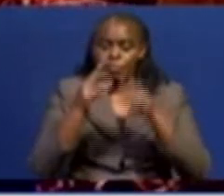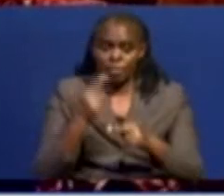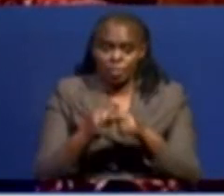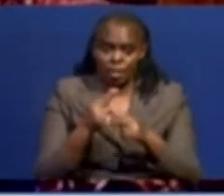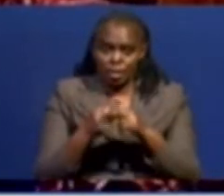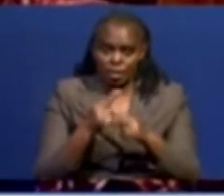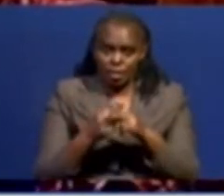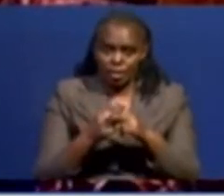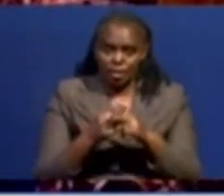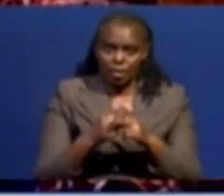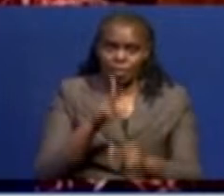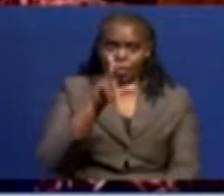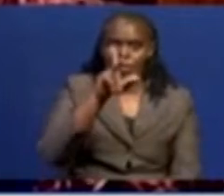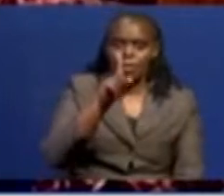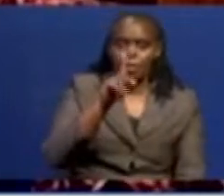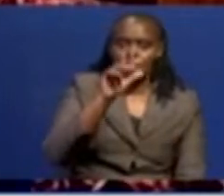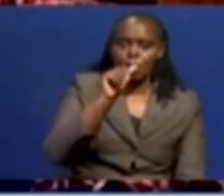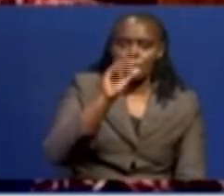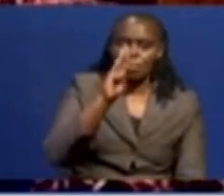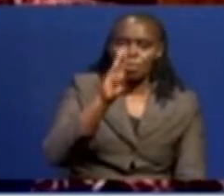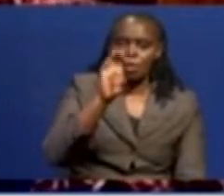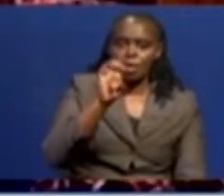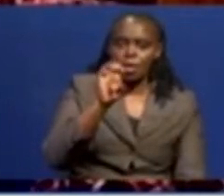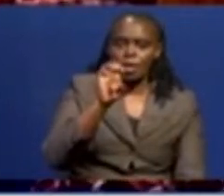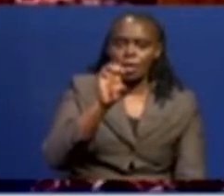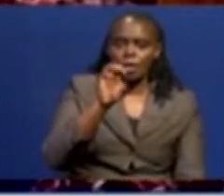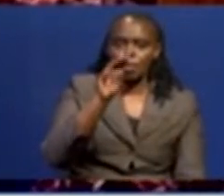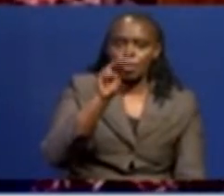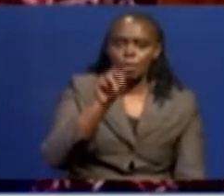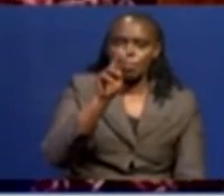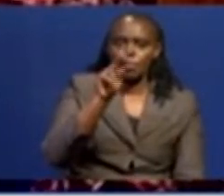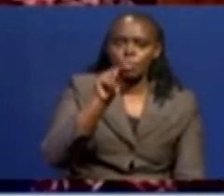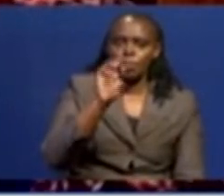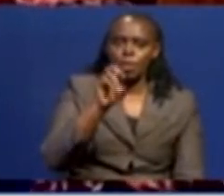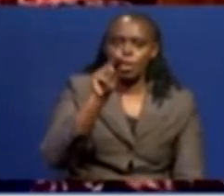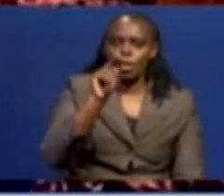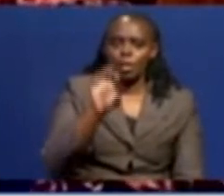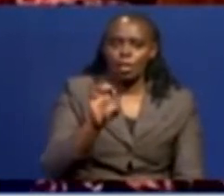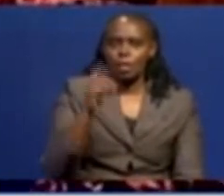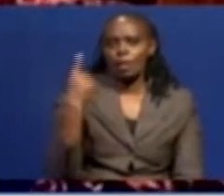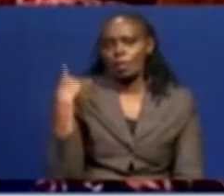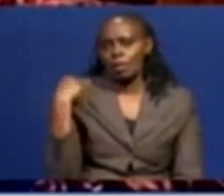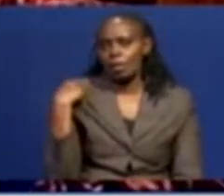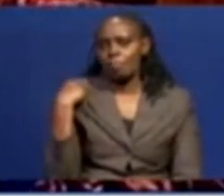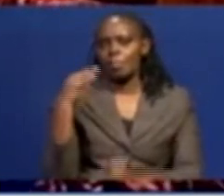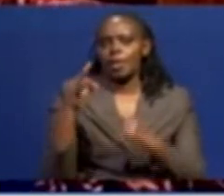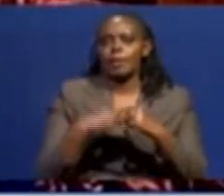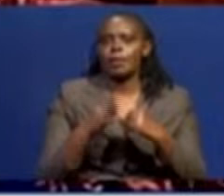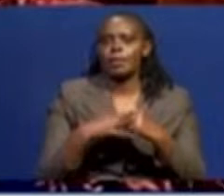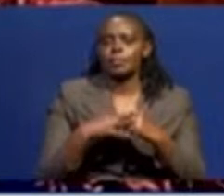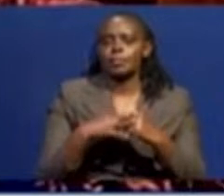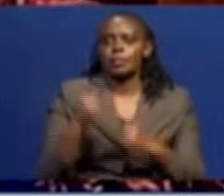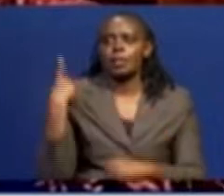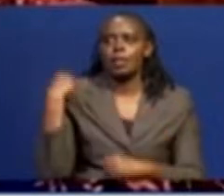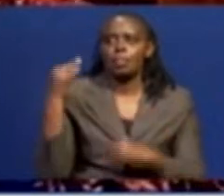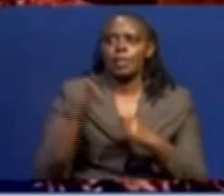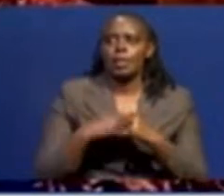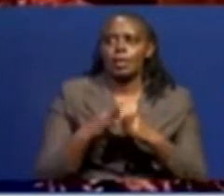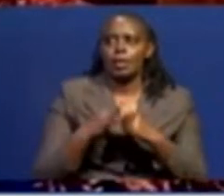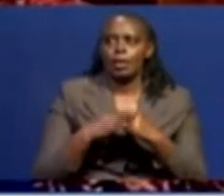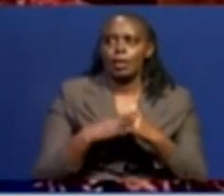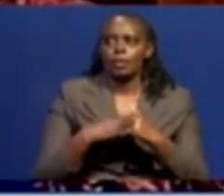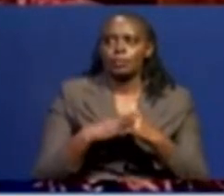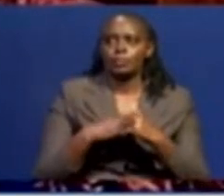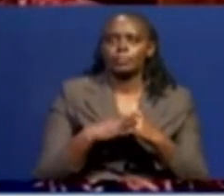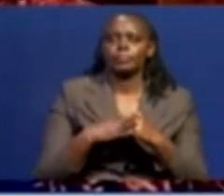an officer by the name Kabuae Munene Eric. Paragraph name in terms of the numbers. The number 8. Number